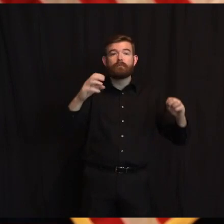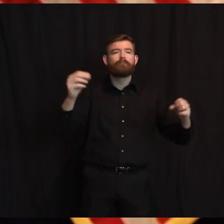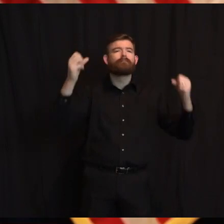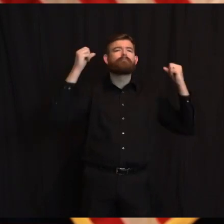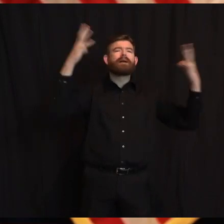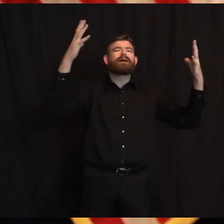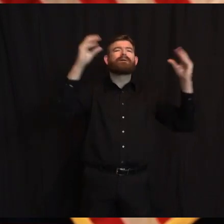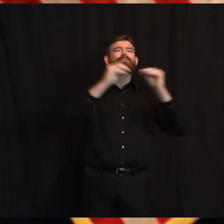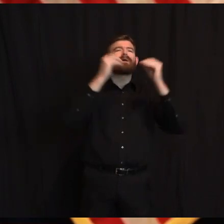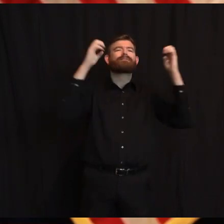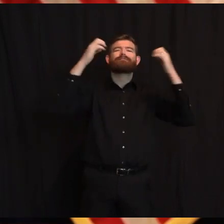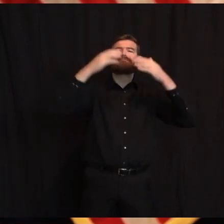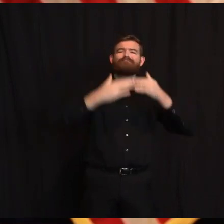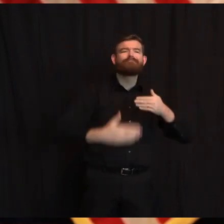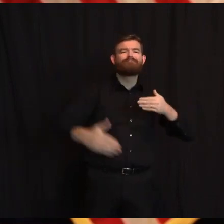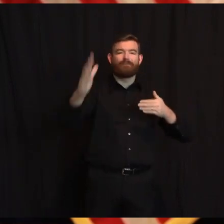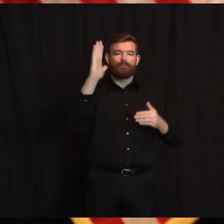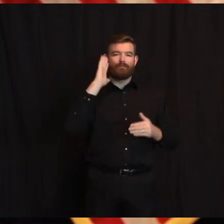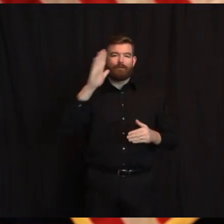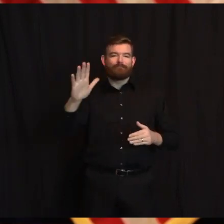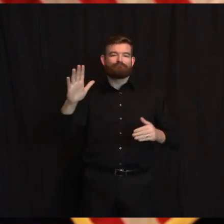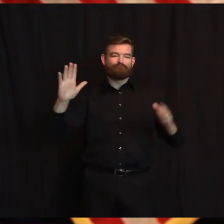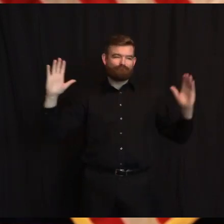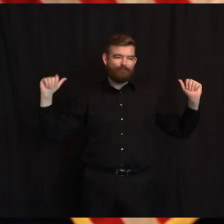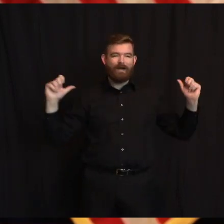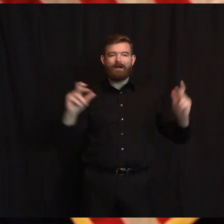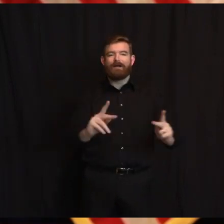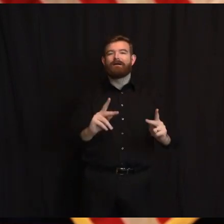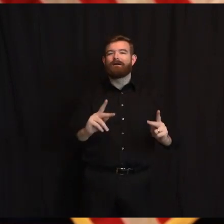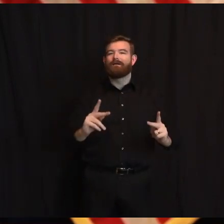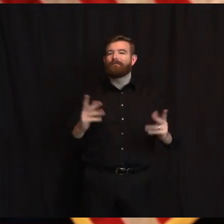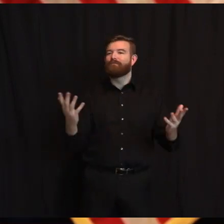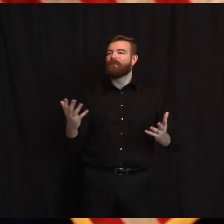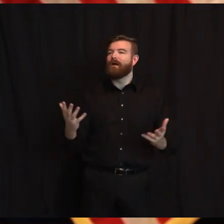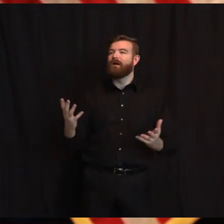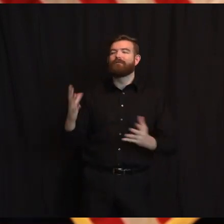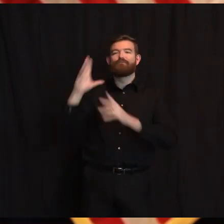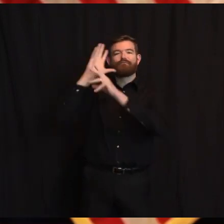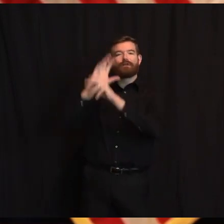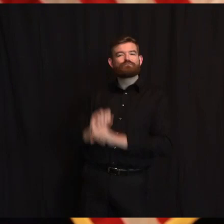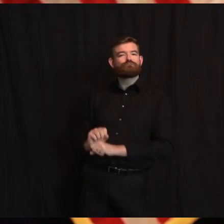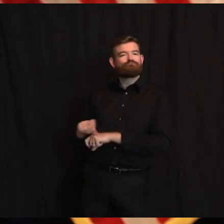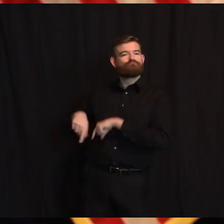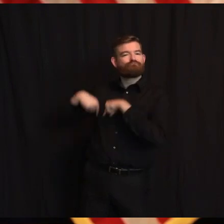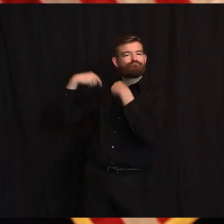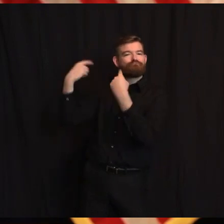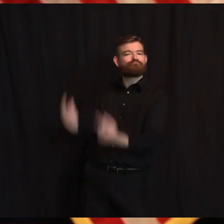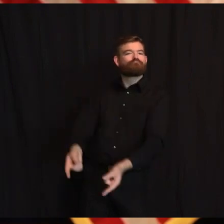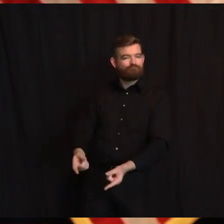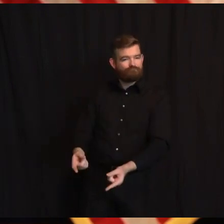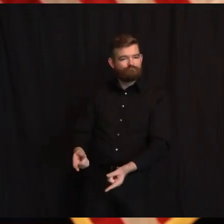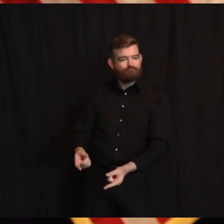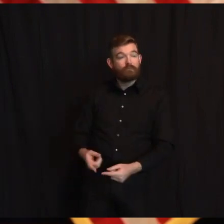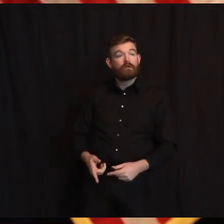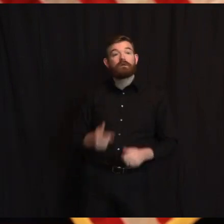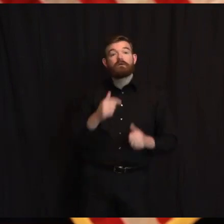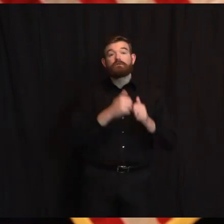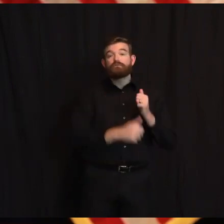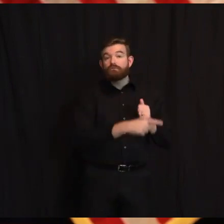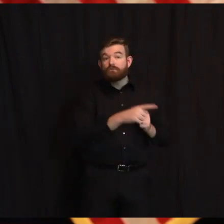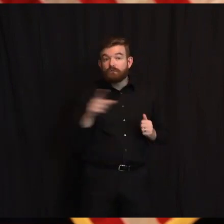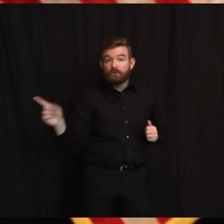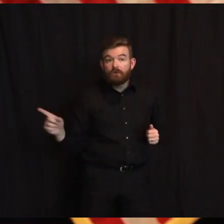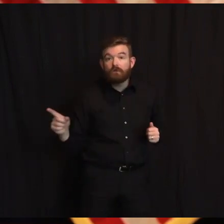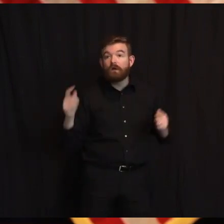come, we'll be able to get back to just what we always used to do and what we love to do. But to each and every one of you as well who celebrate